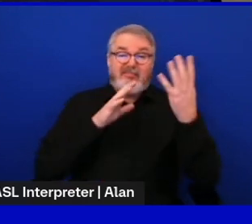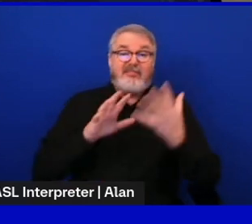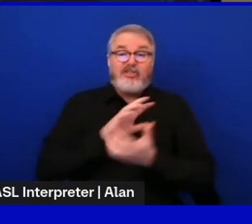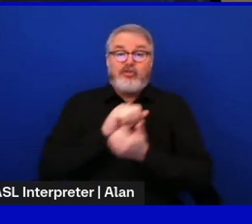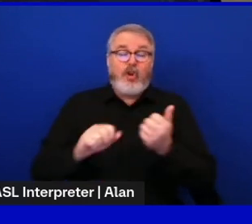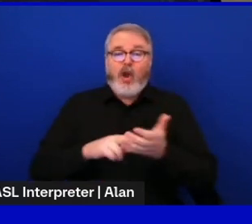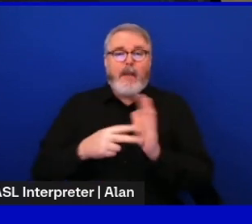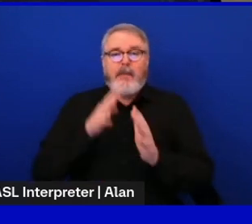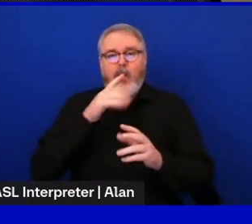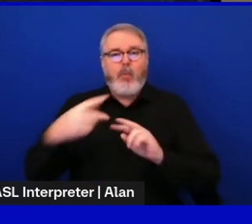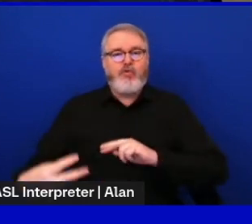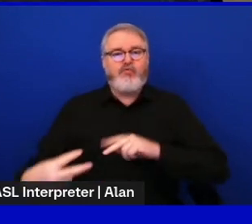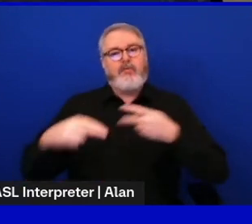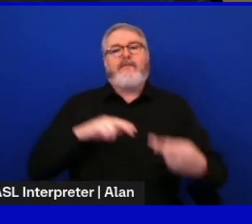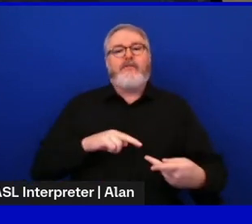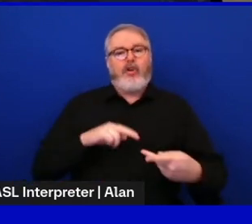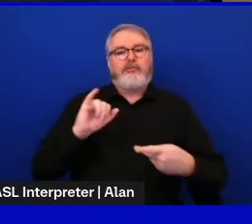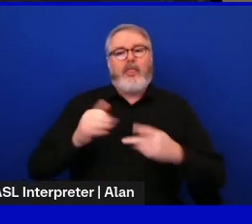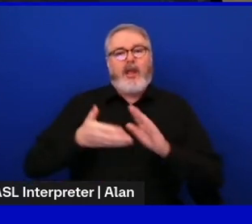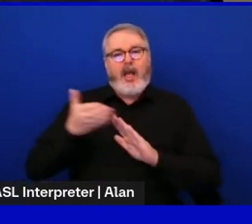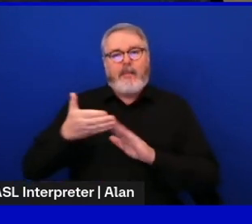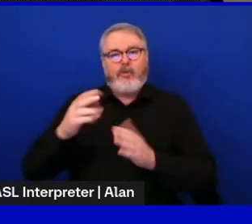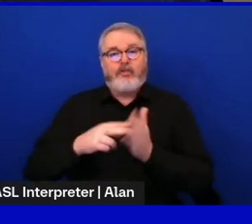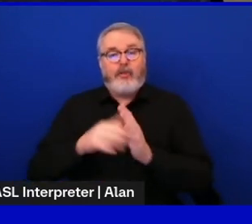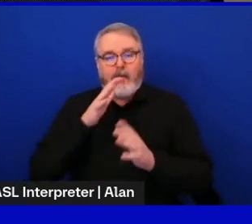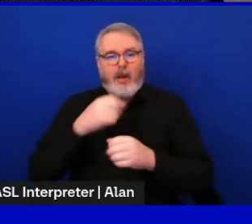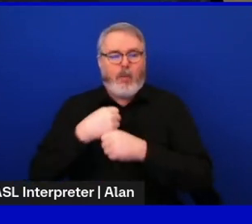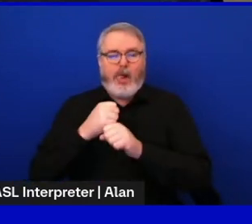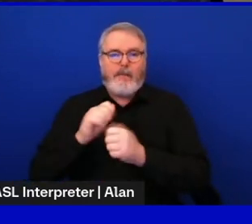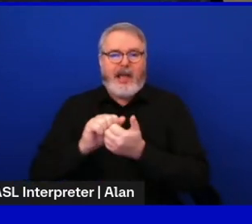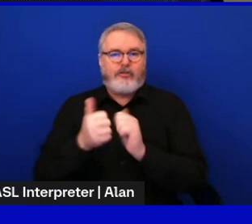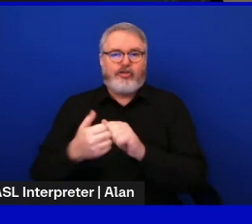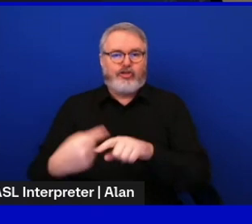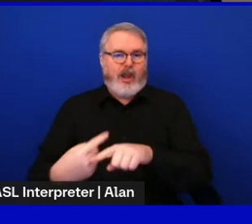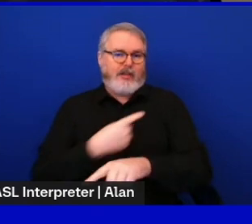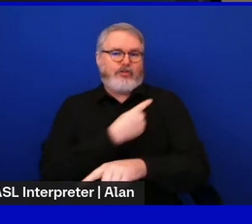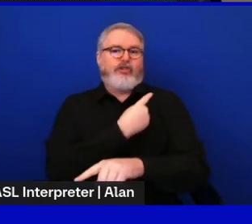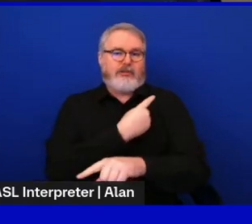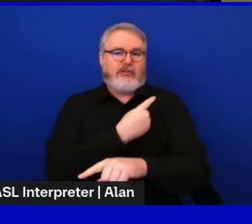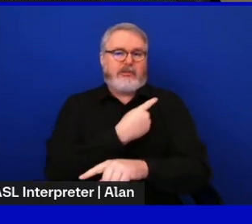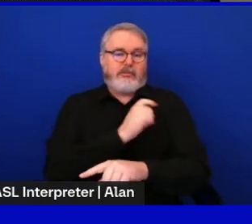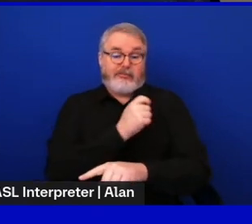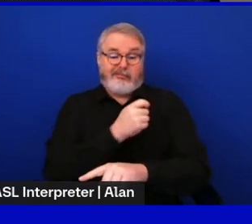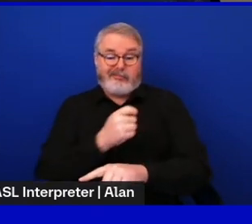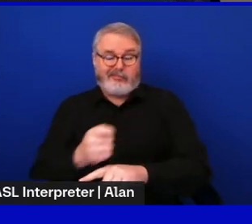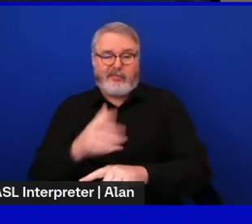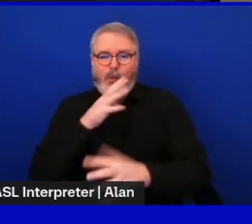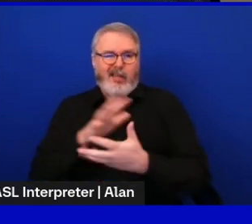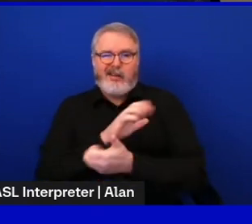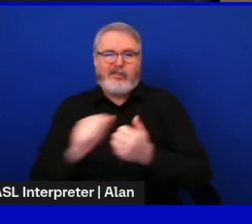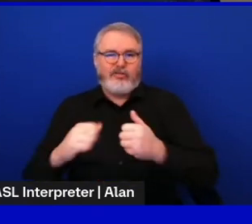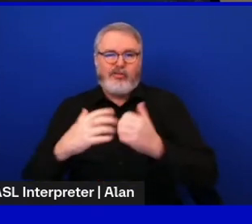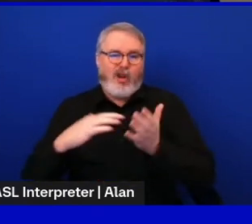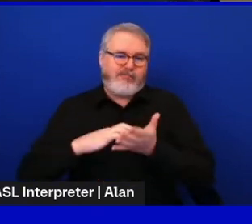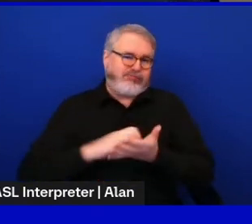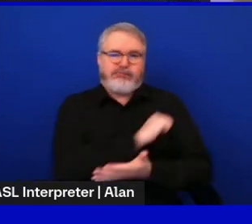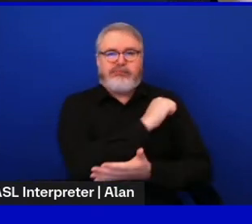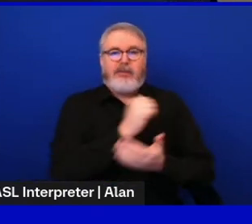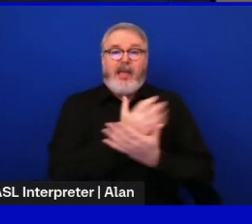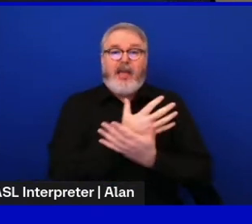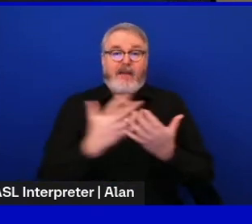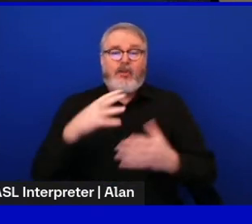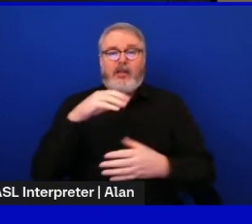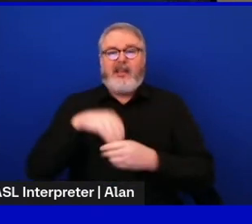reverse operation. So it would make changes to the state as well, but it will go and destroy everything you have in your